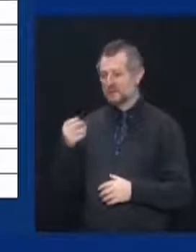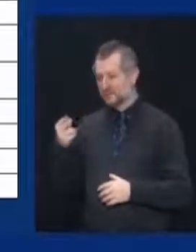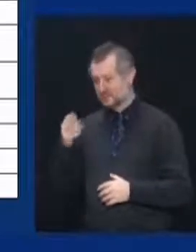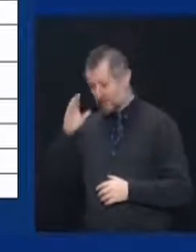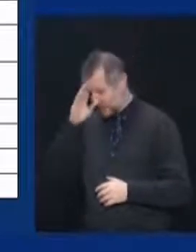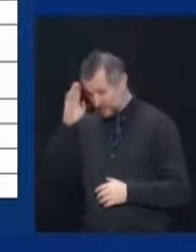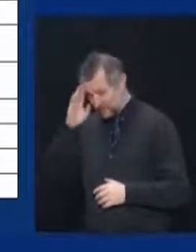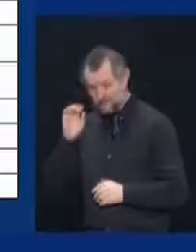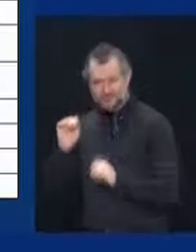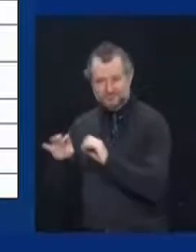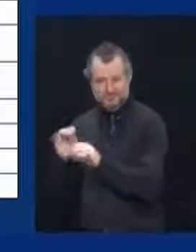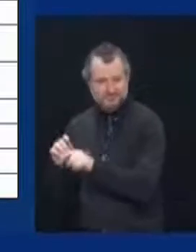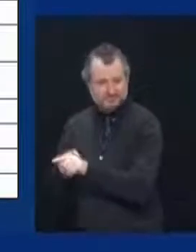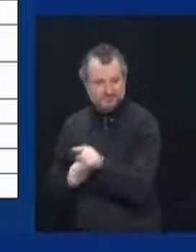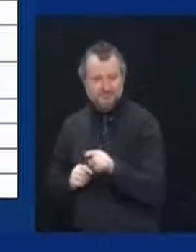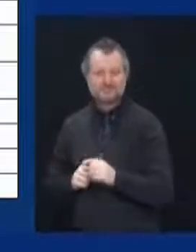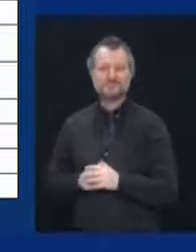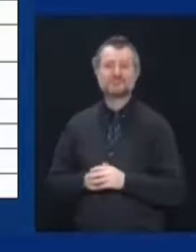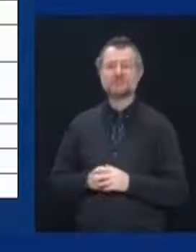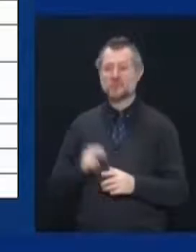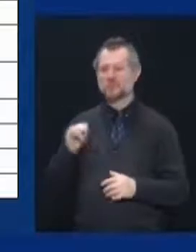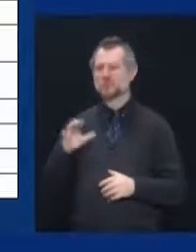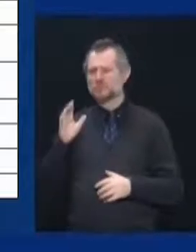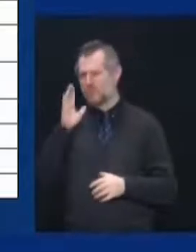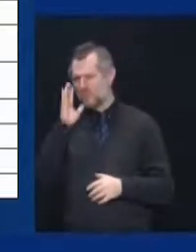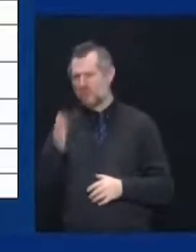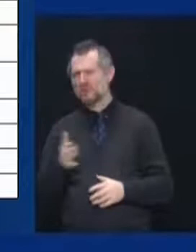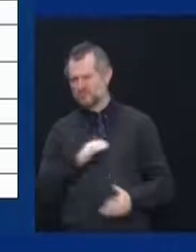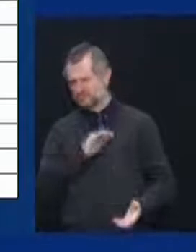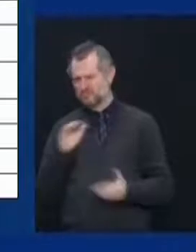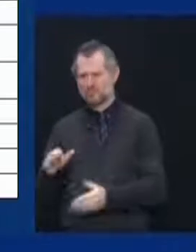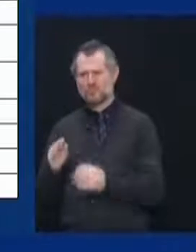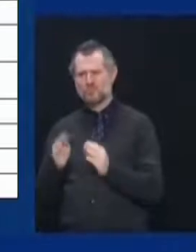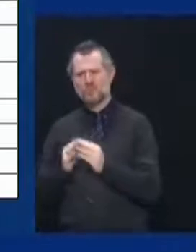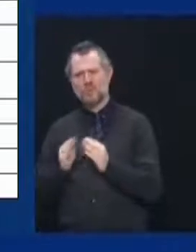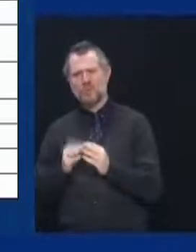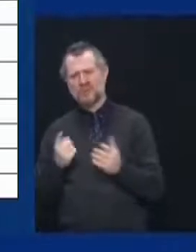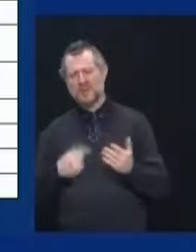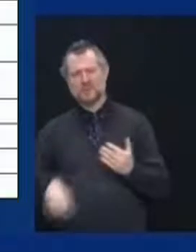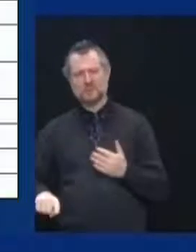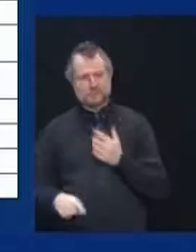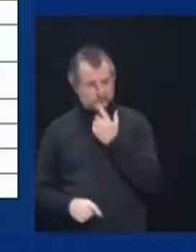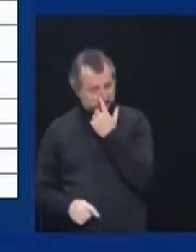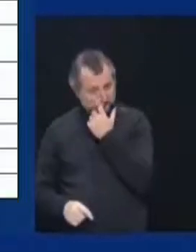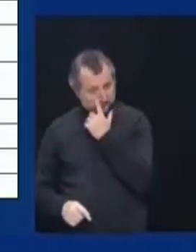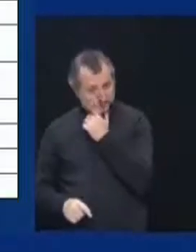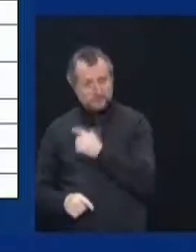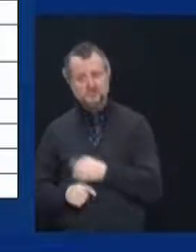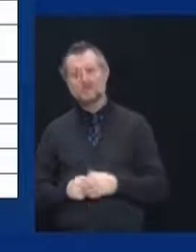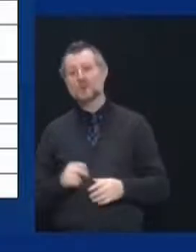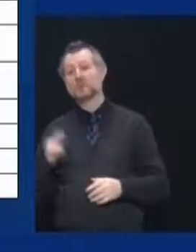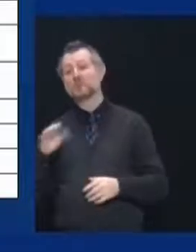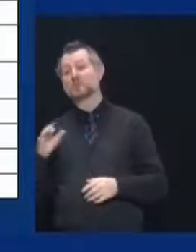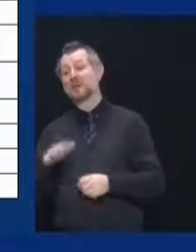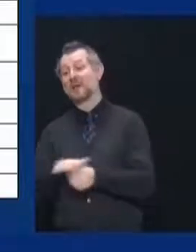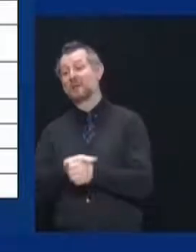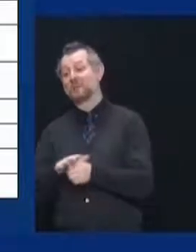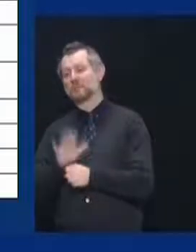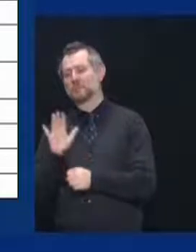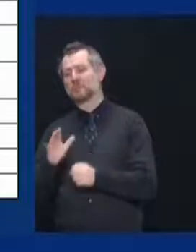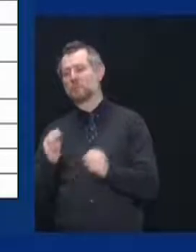hospitals. So New York City will get more. New York City as a region will get